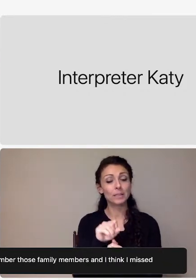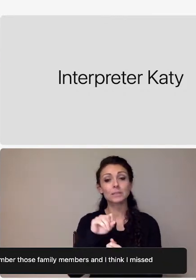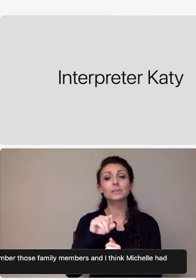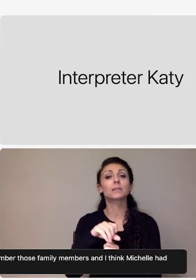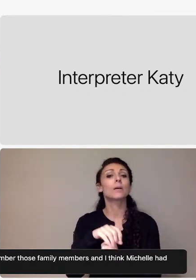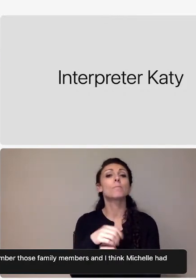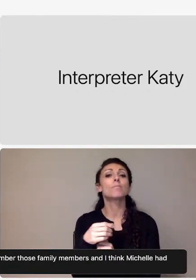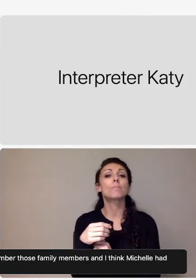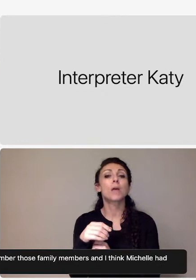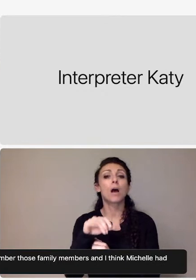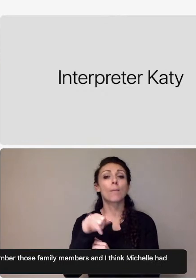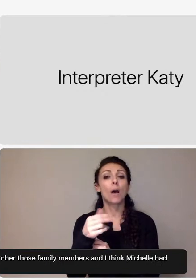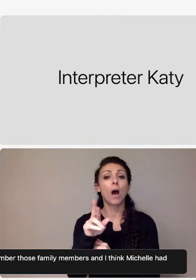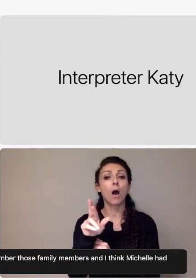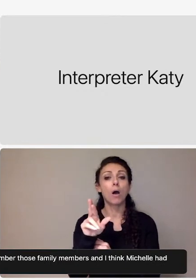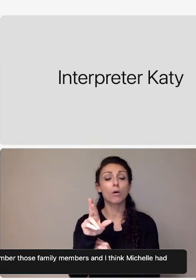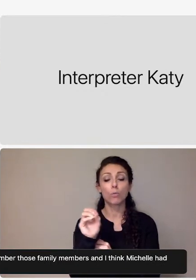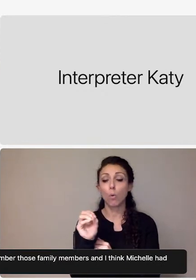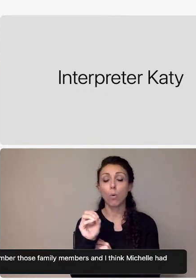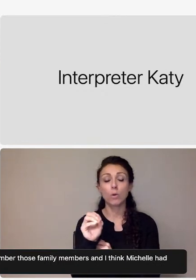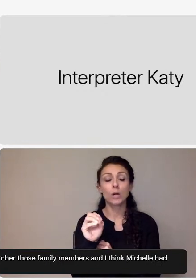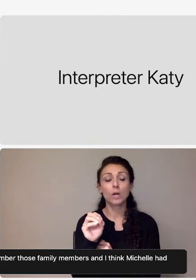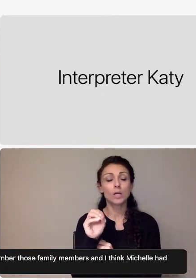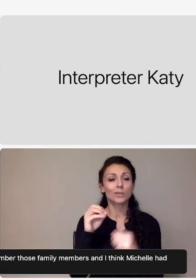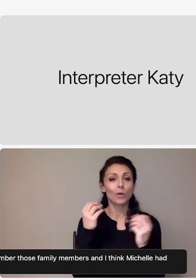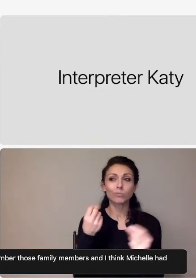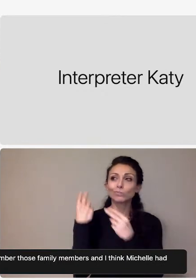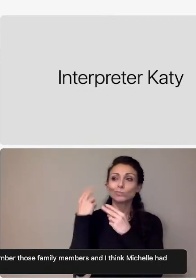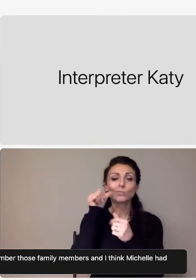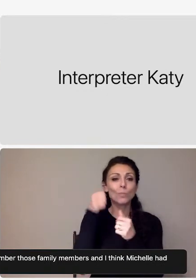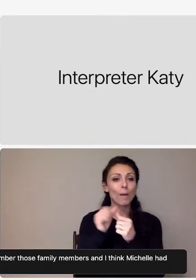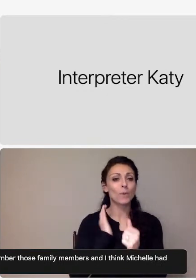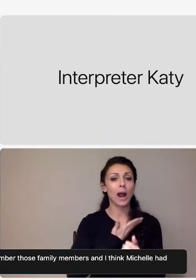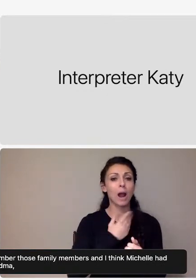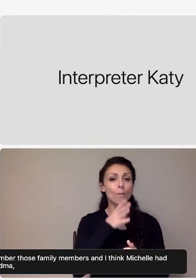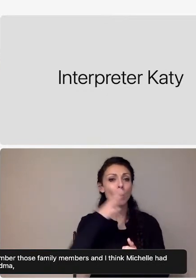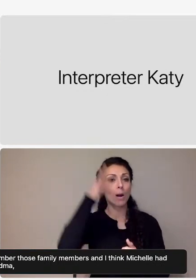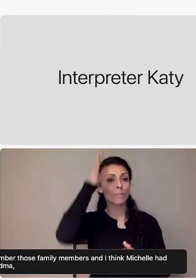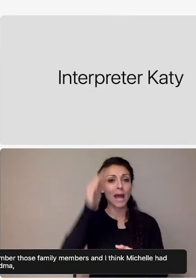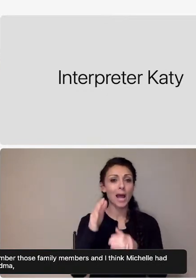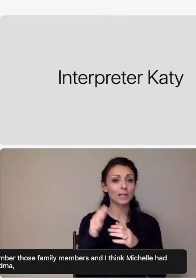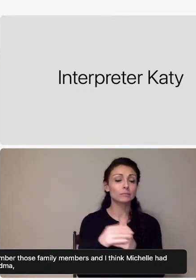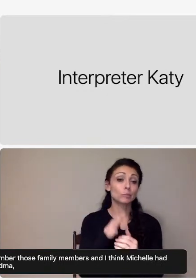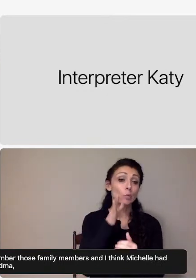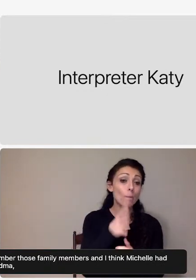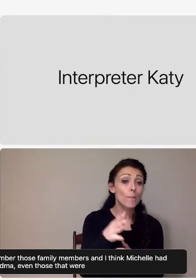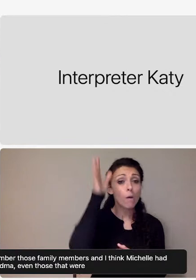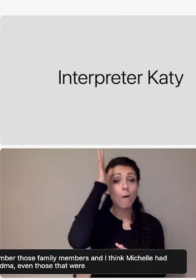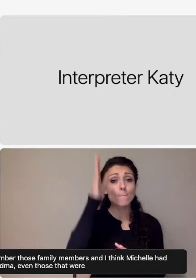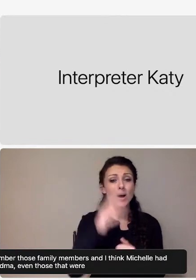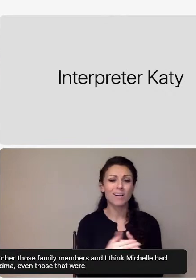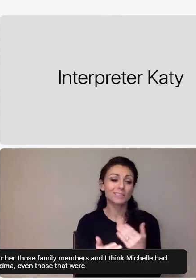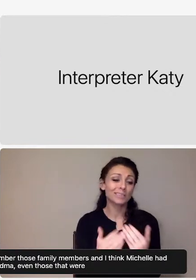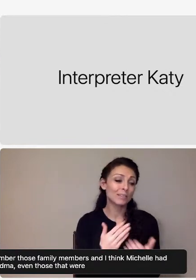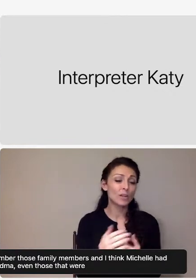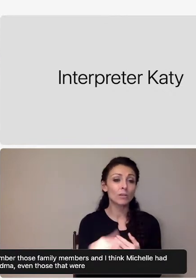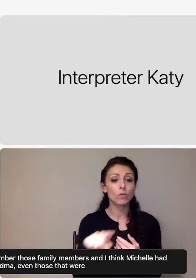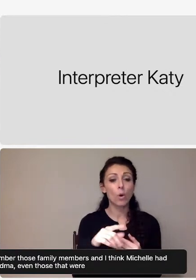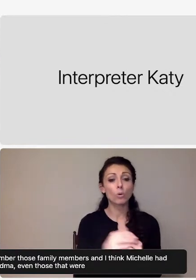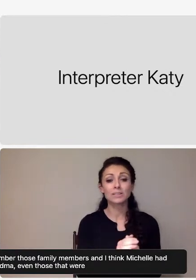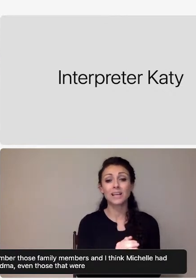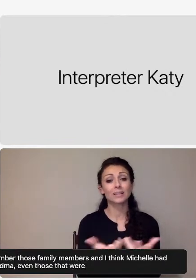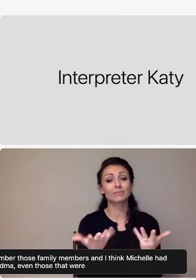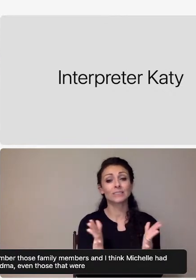family members mom and dad grandpa grandma even those uh that were you know